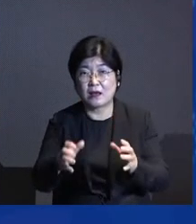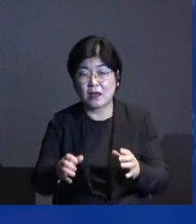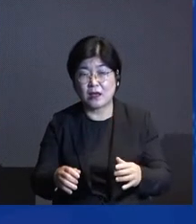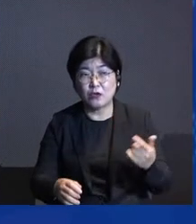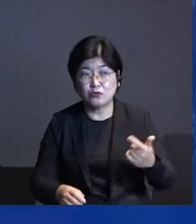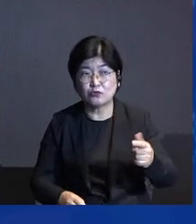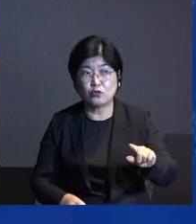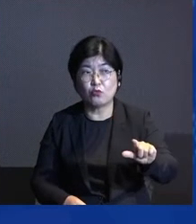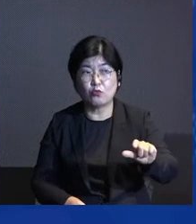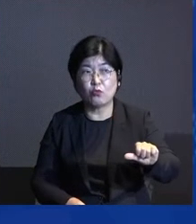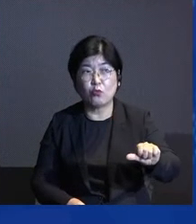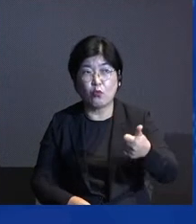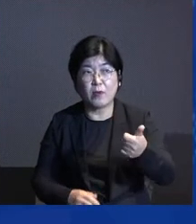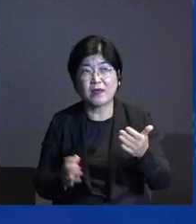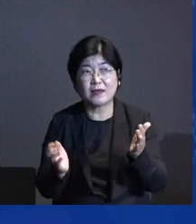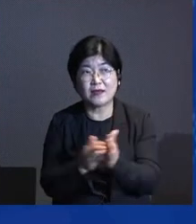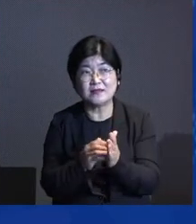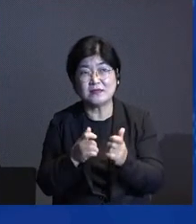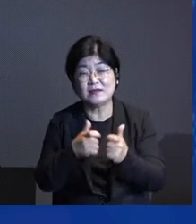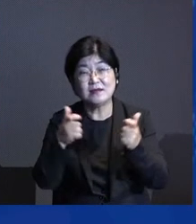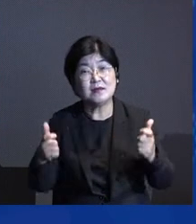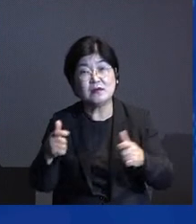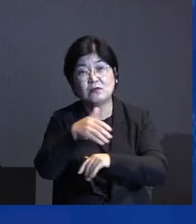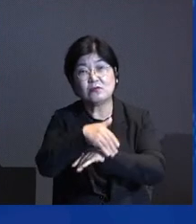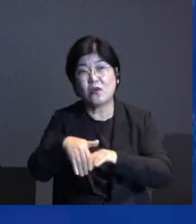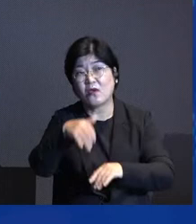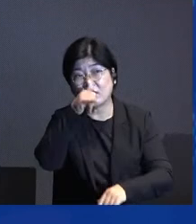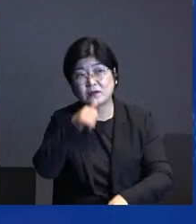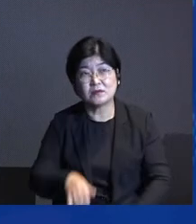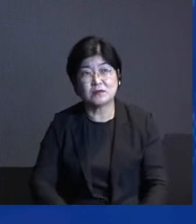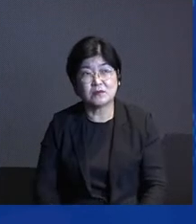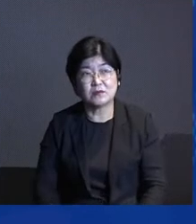So about the ISHC model,